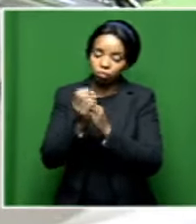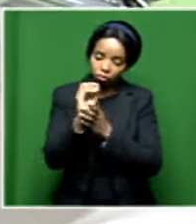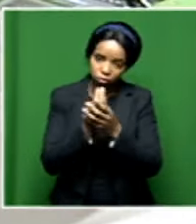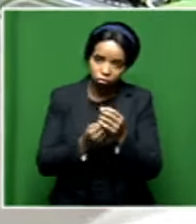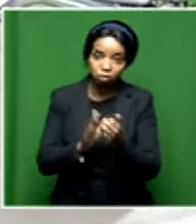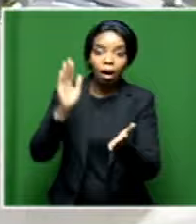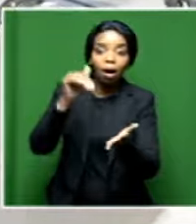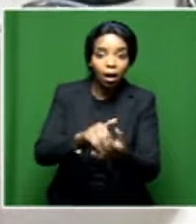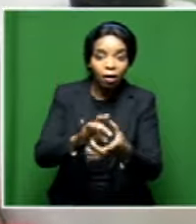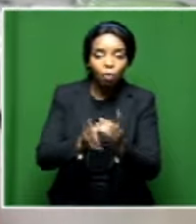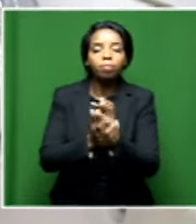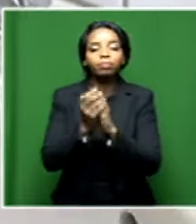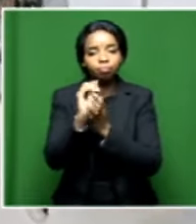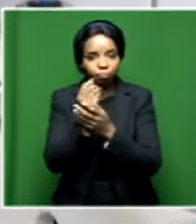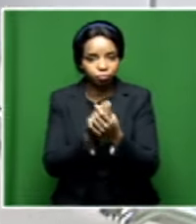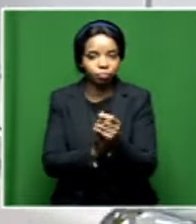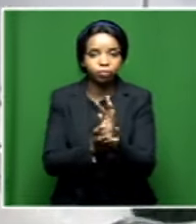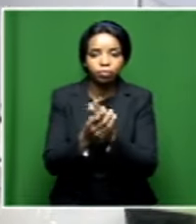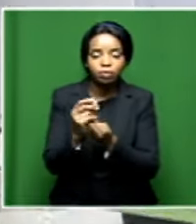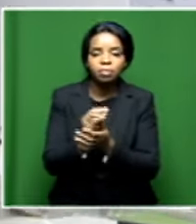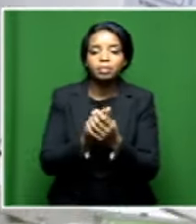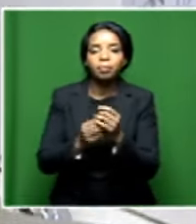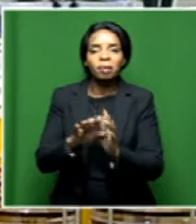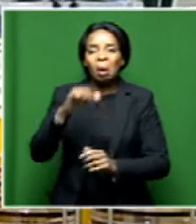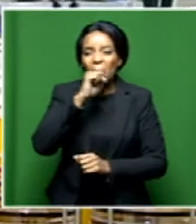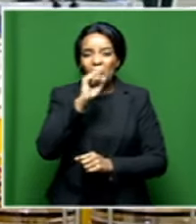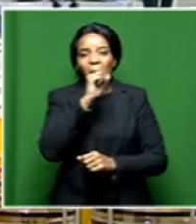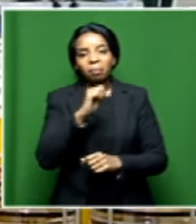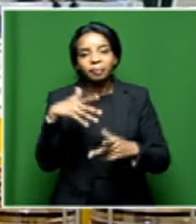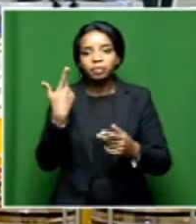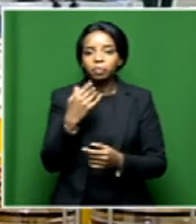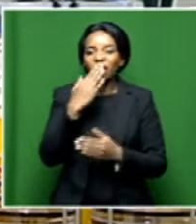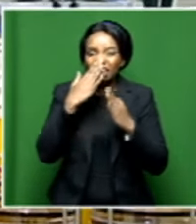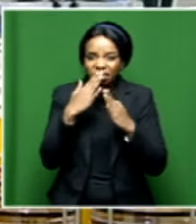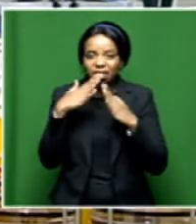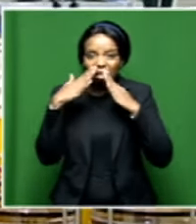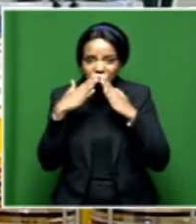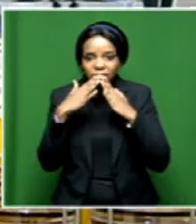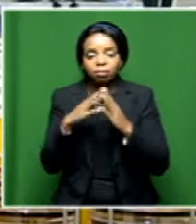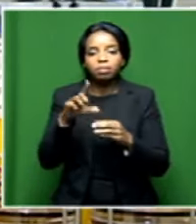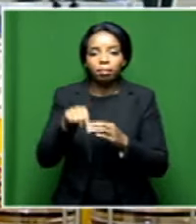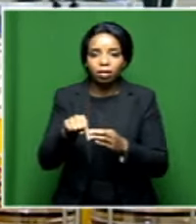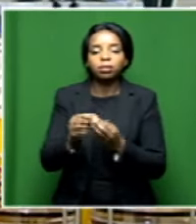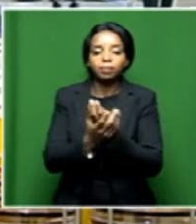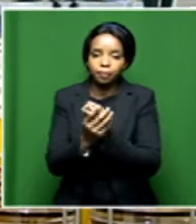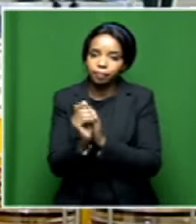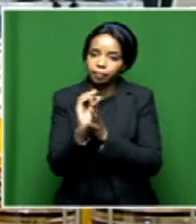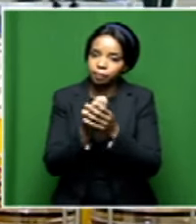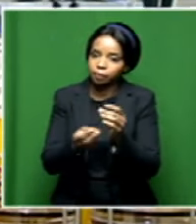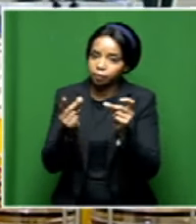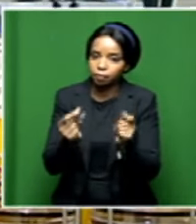get home. Whenever you've been coughing or sneezing wash your hands directly